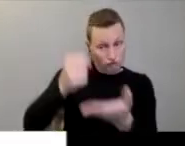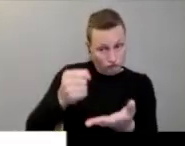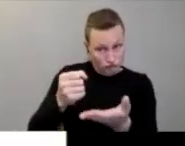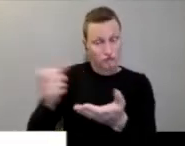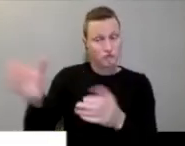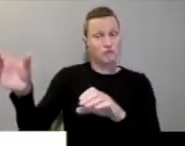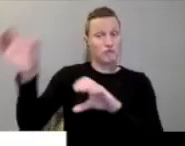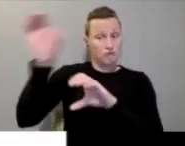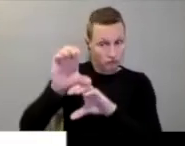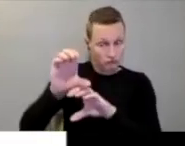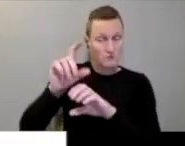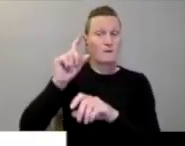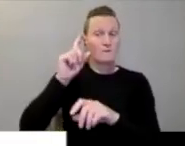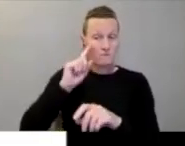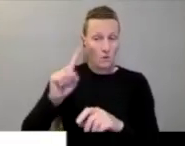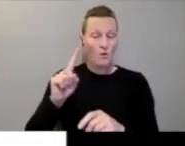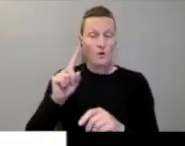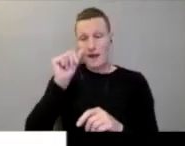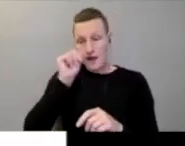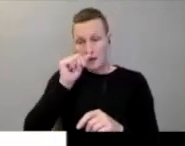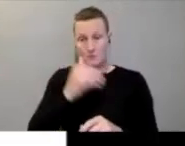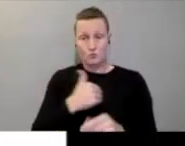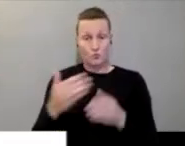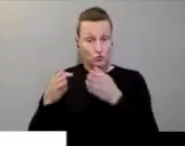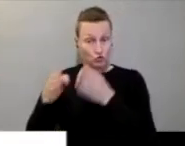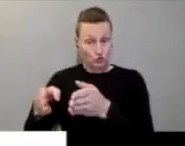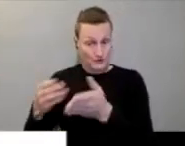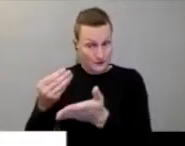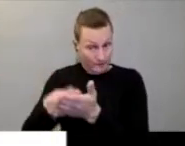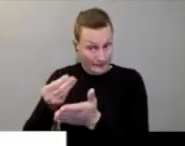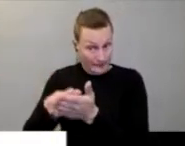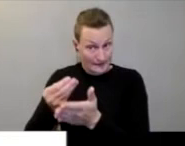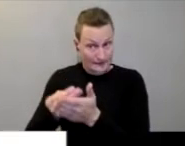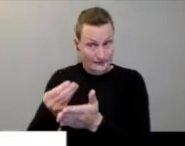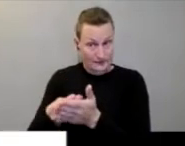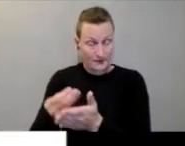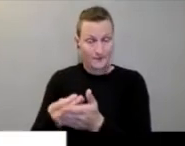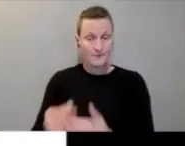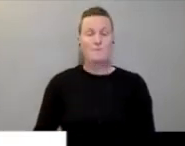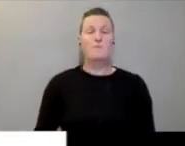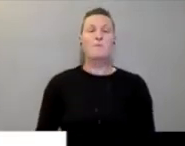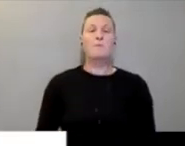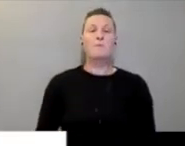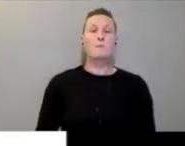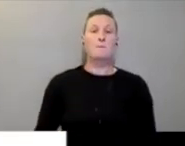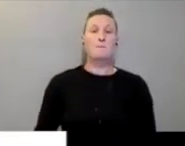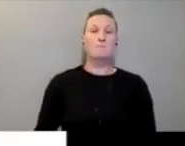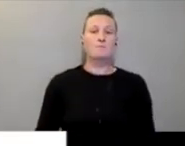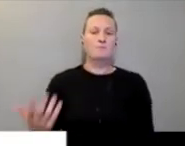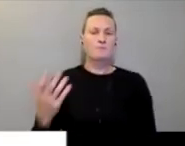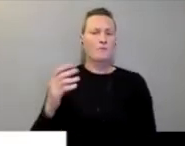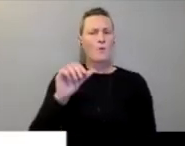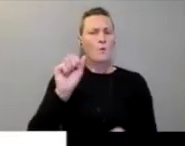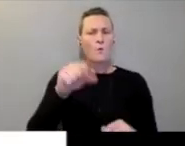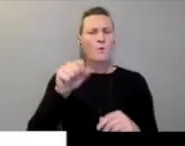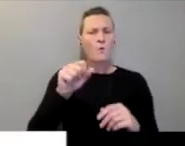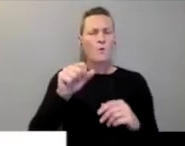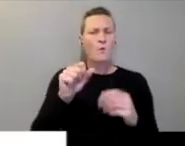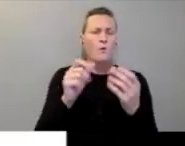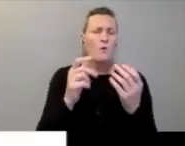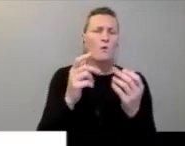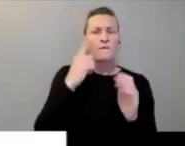That's a good one. Well, certainly other organizations that do receive funding from the city, like the local art service